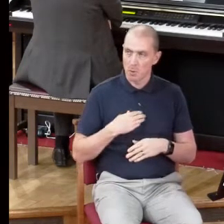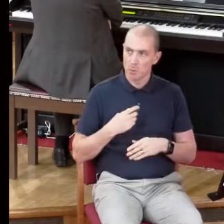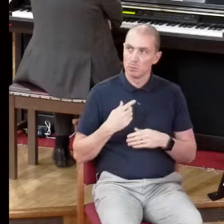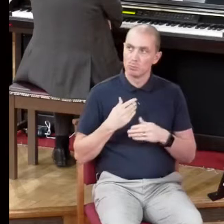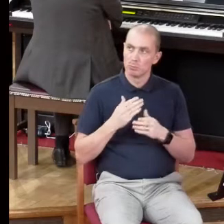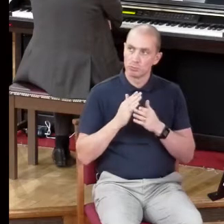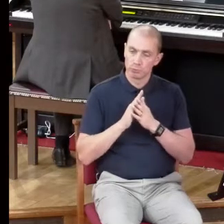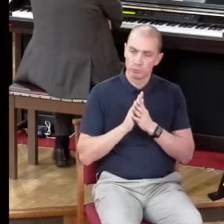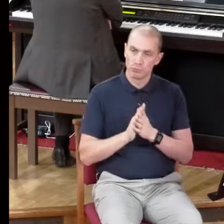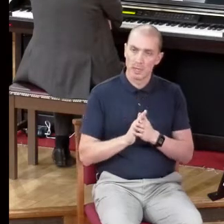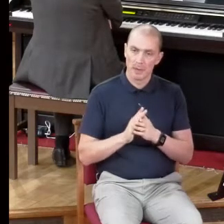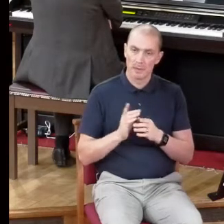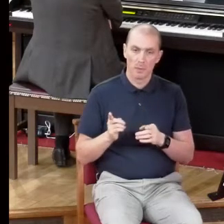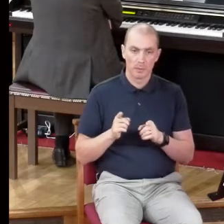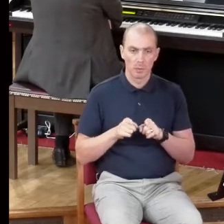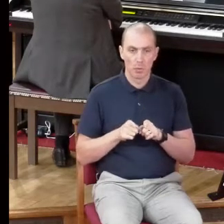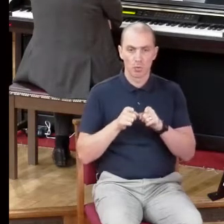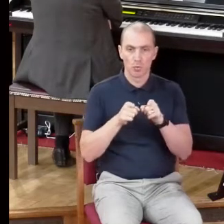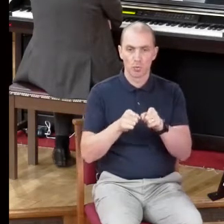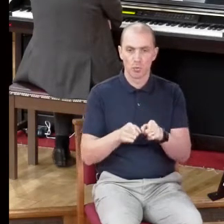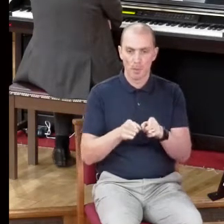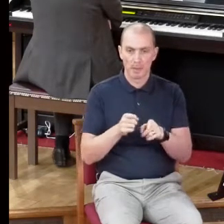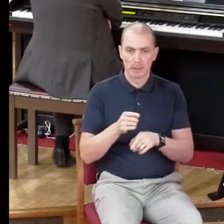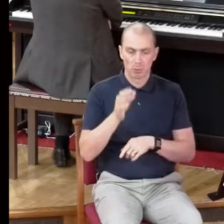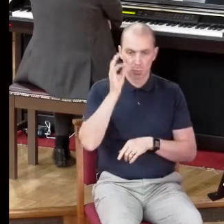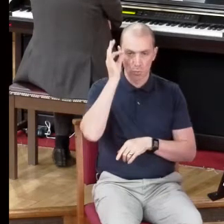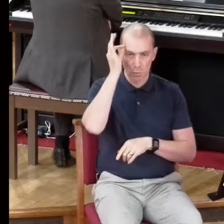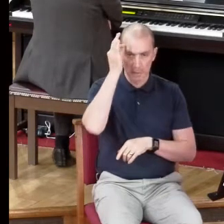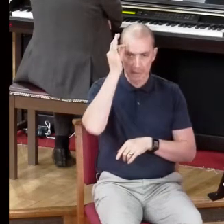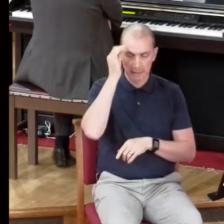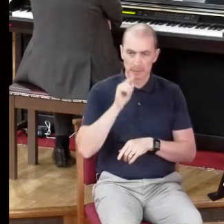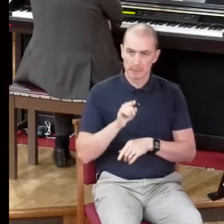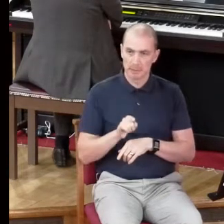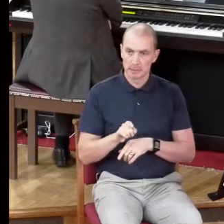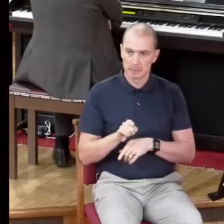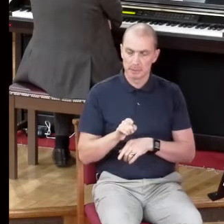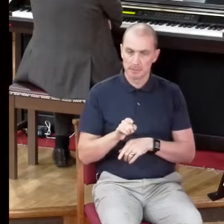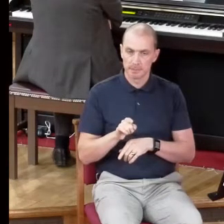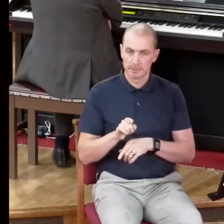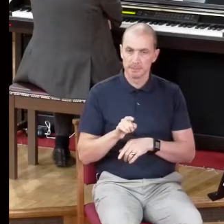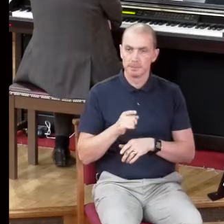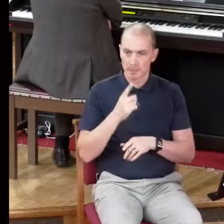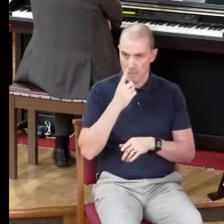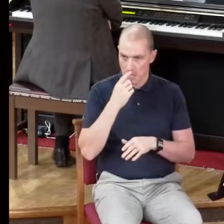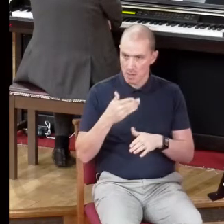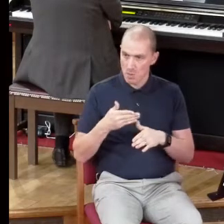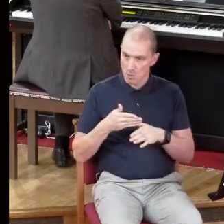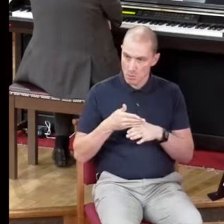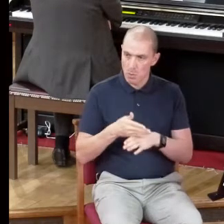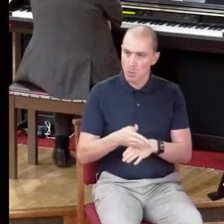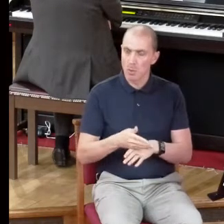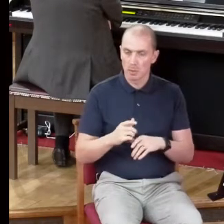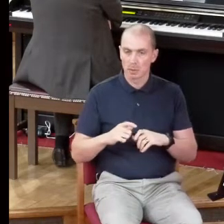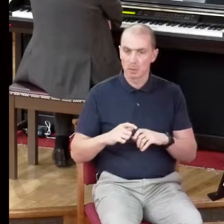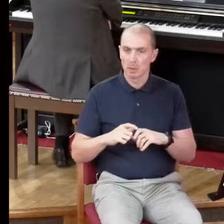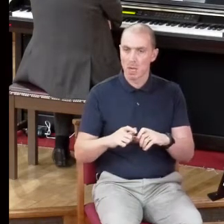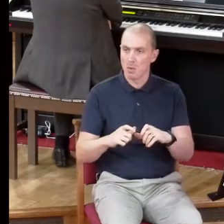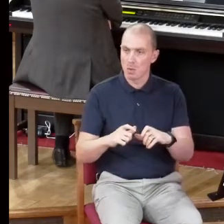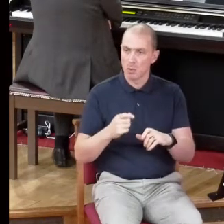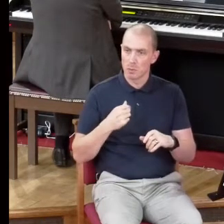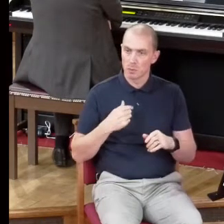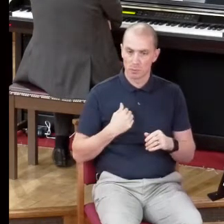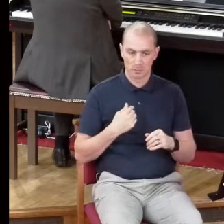them and all that they do. And we pray for the vacancy here, that in due time you